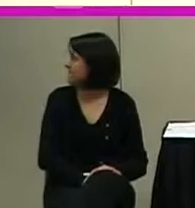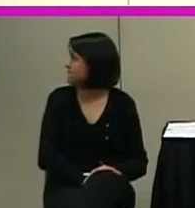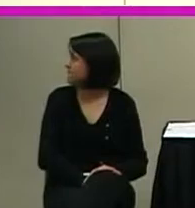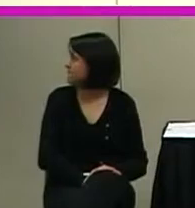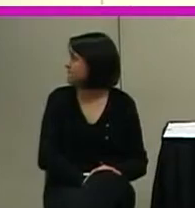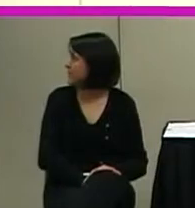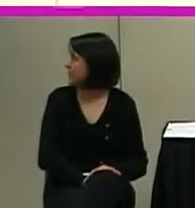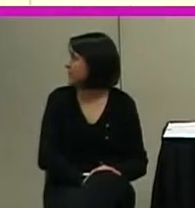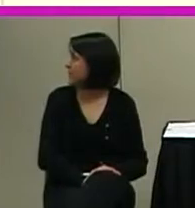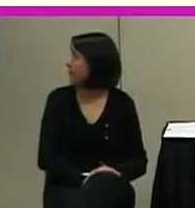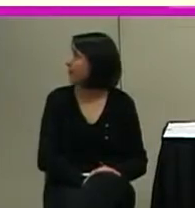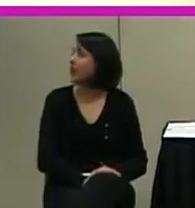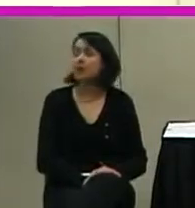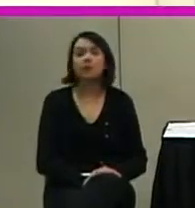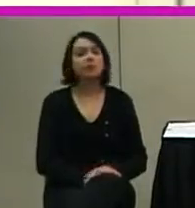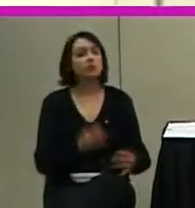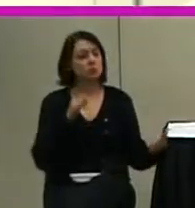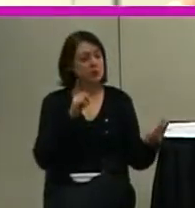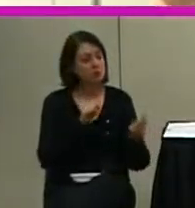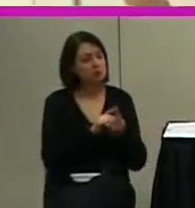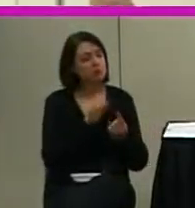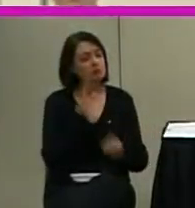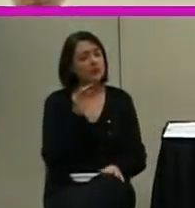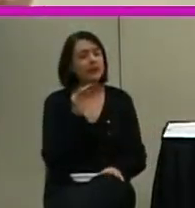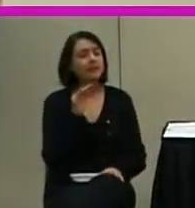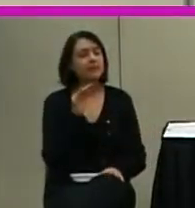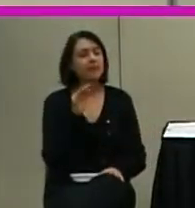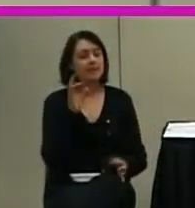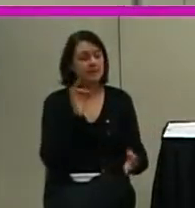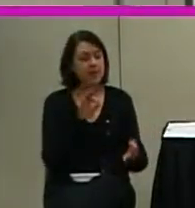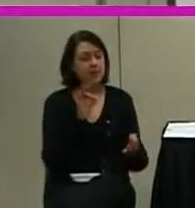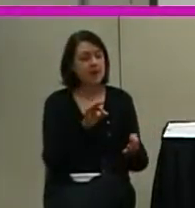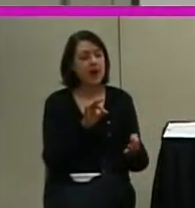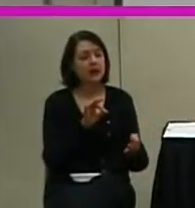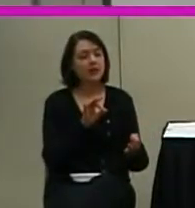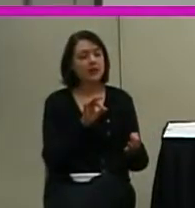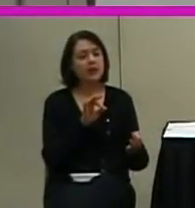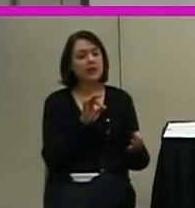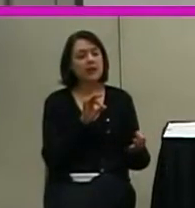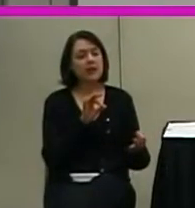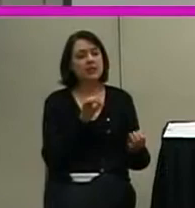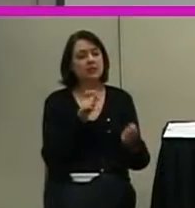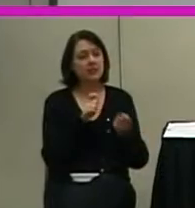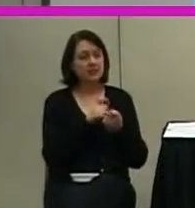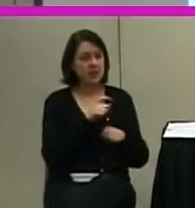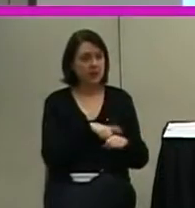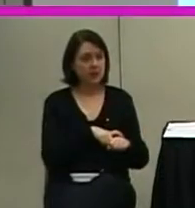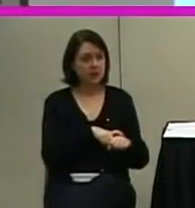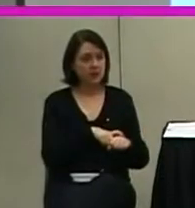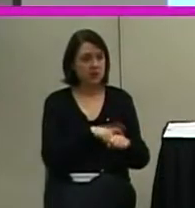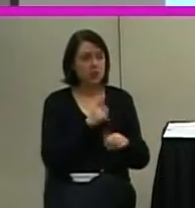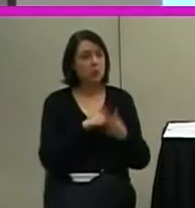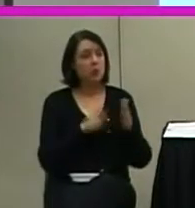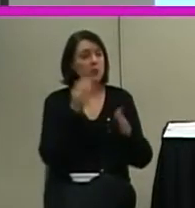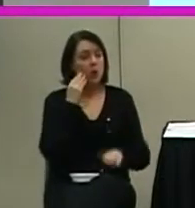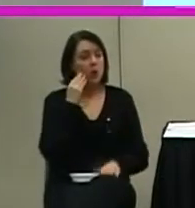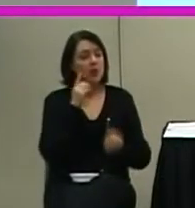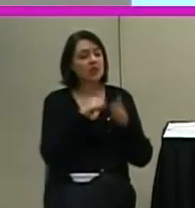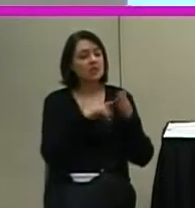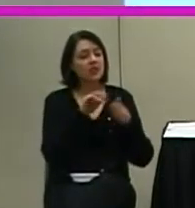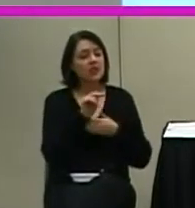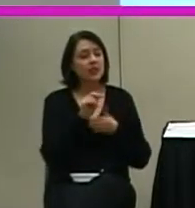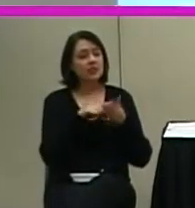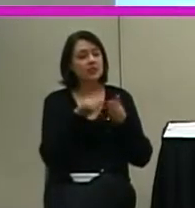So we're greeting, we're giving feedback at predetermined times. Now here's what we know. Check-in,